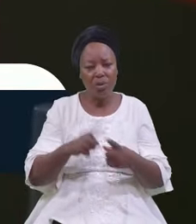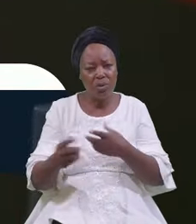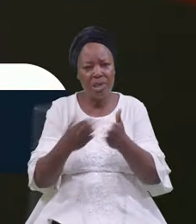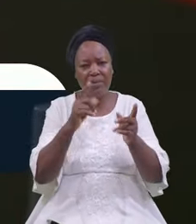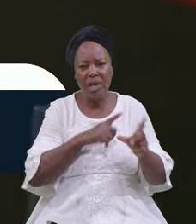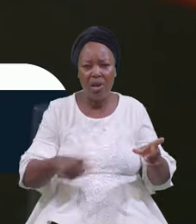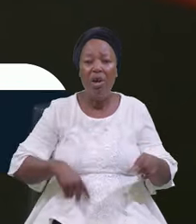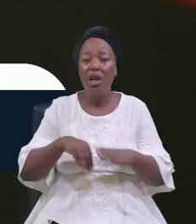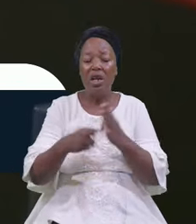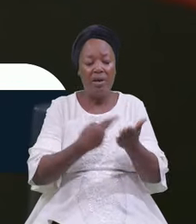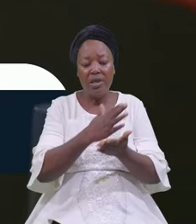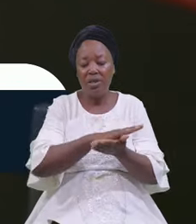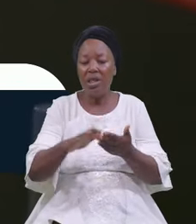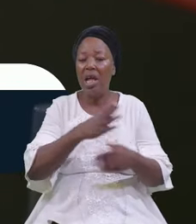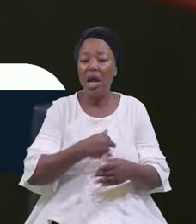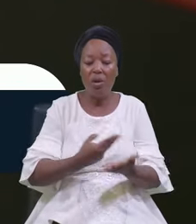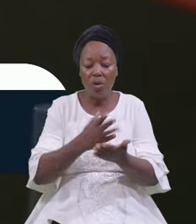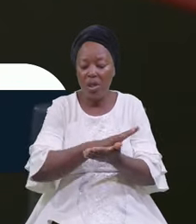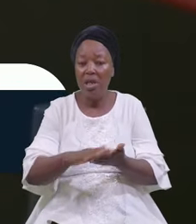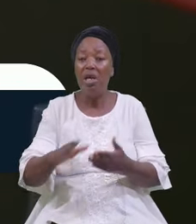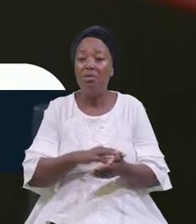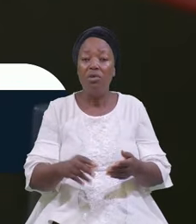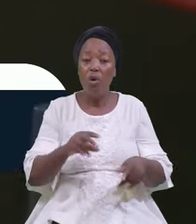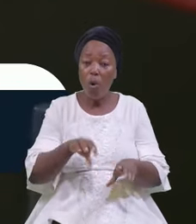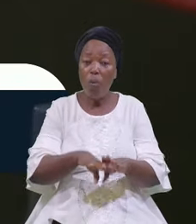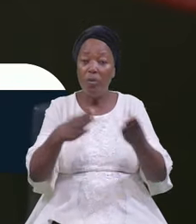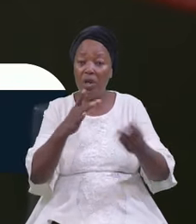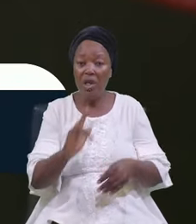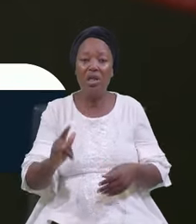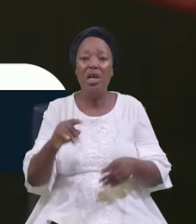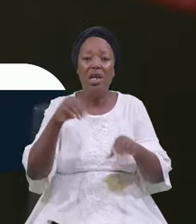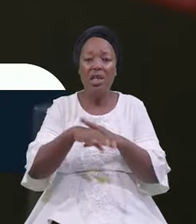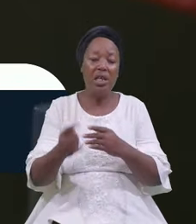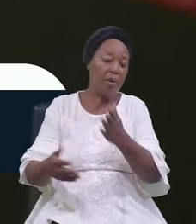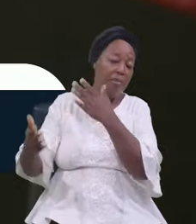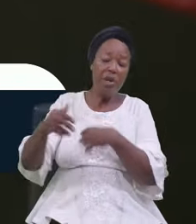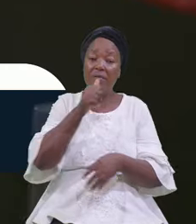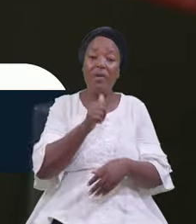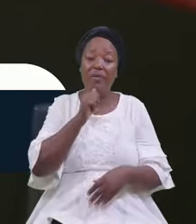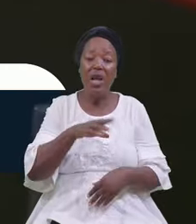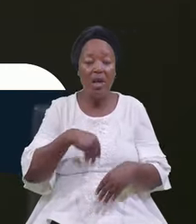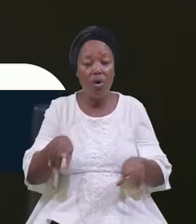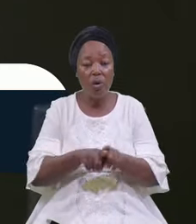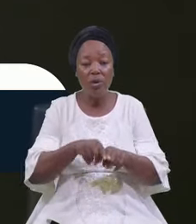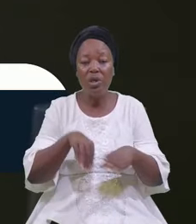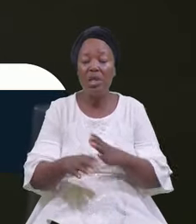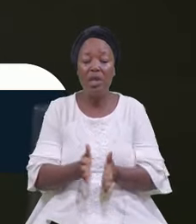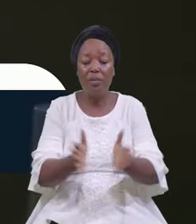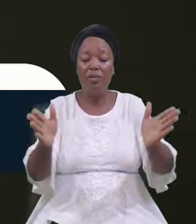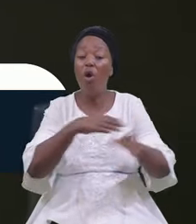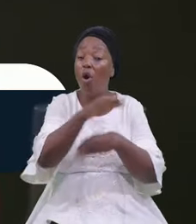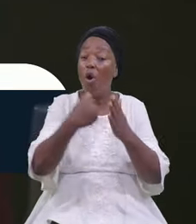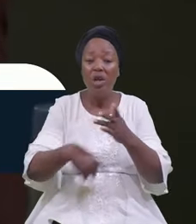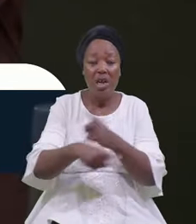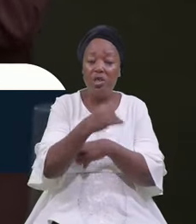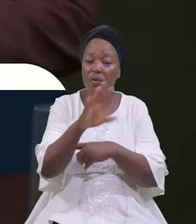in righteousness and holiness, transparently, in the private, in the public, all the days of your